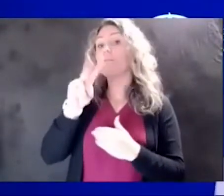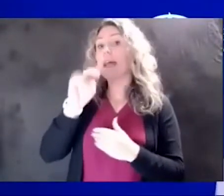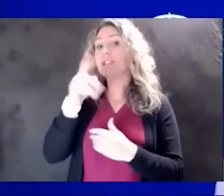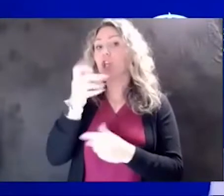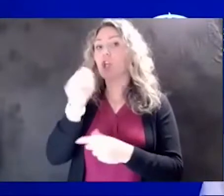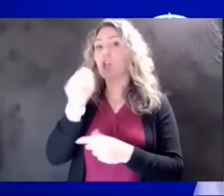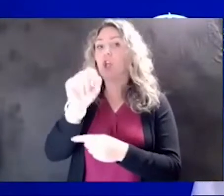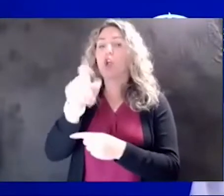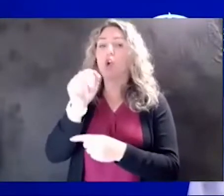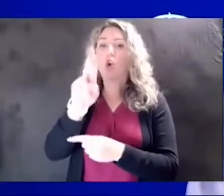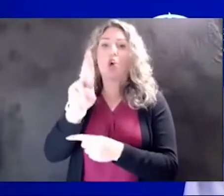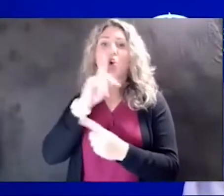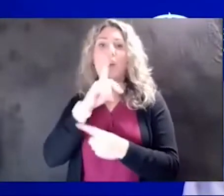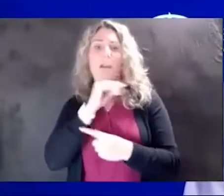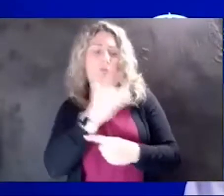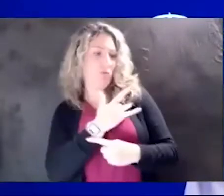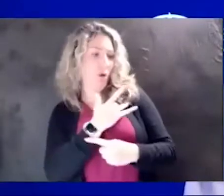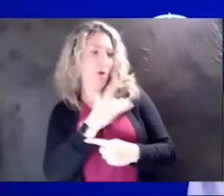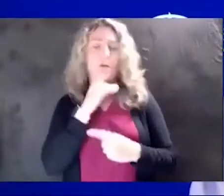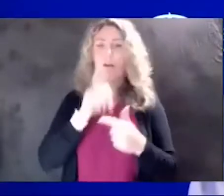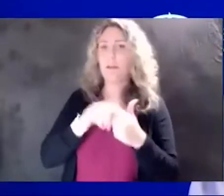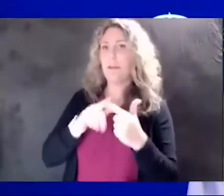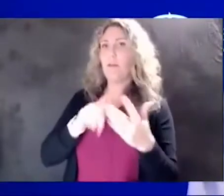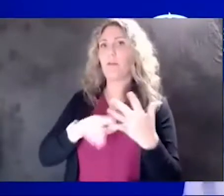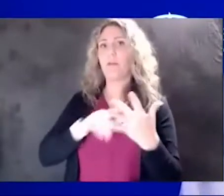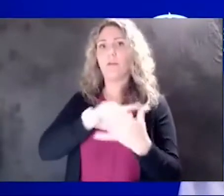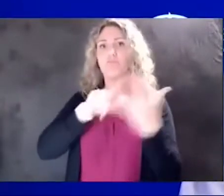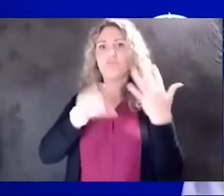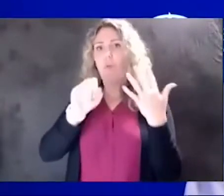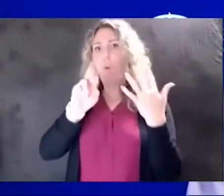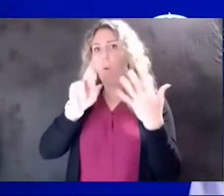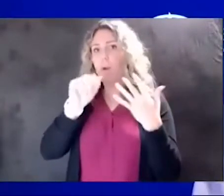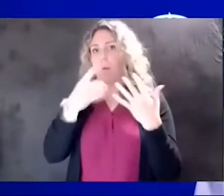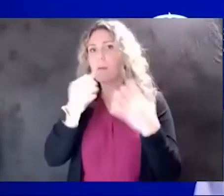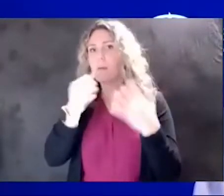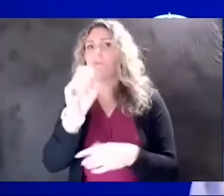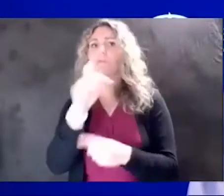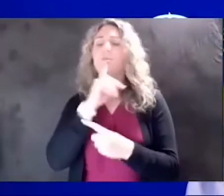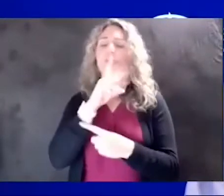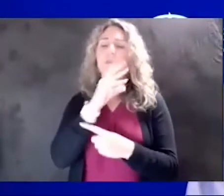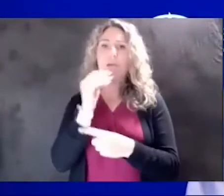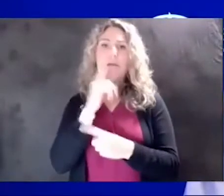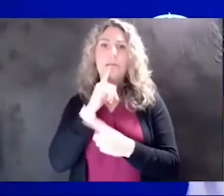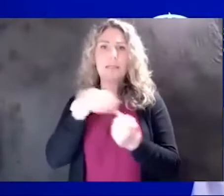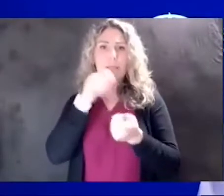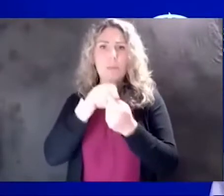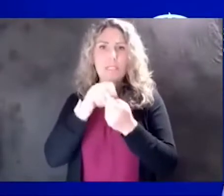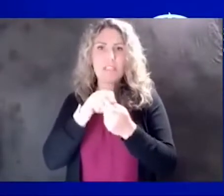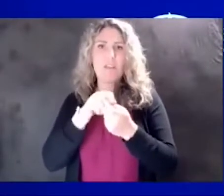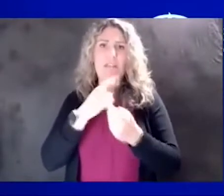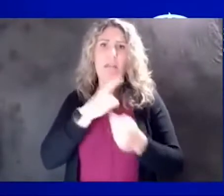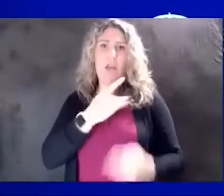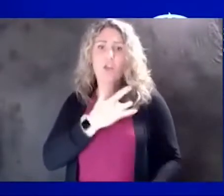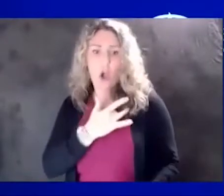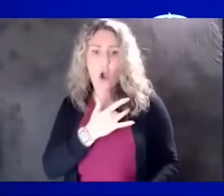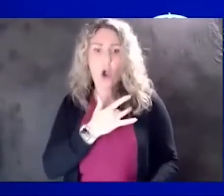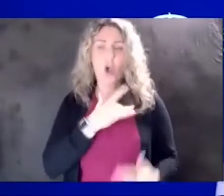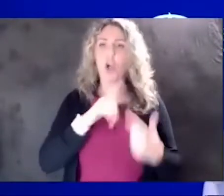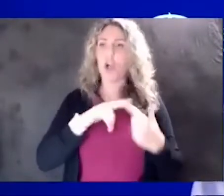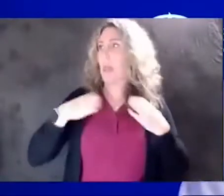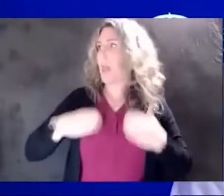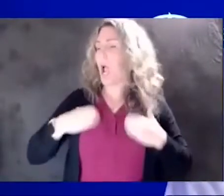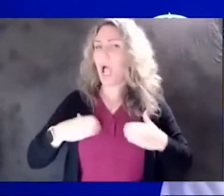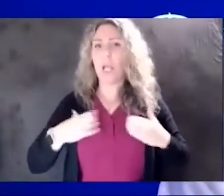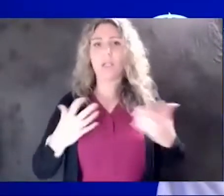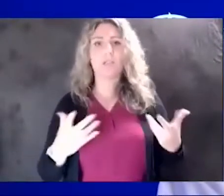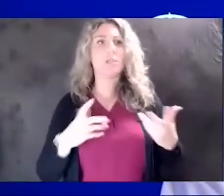organs. And then you get up to more to the gross issues of the specific organs, like I mentioned, the heart, the lungs,